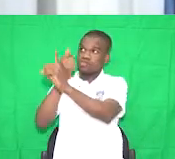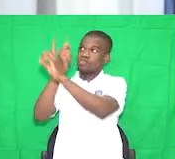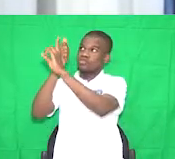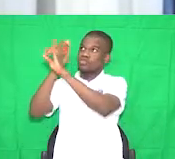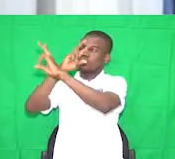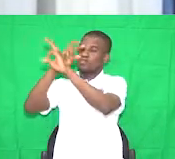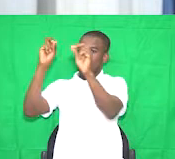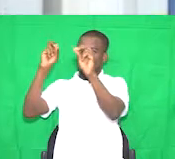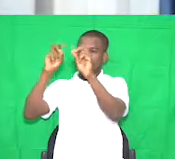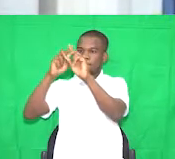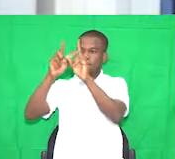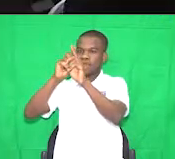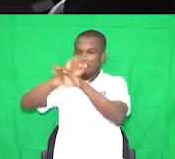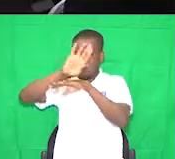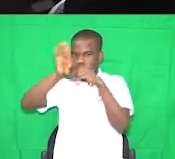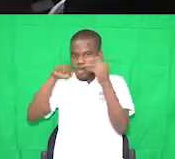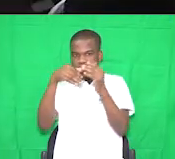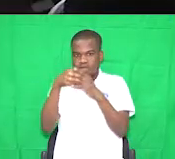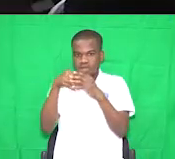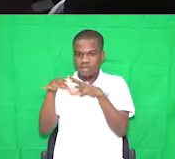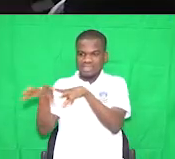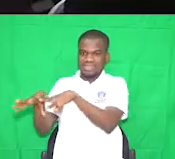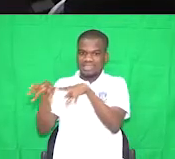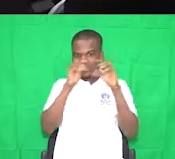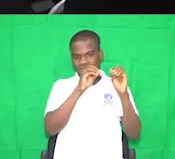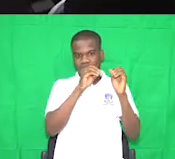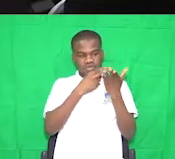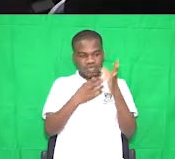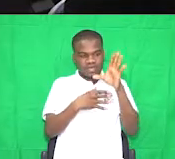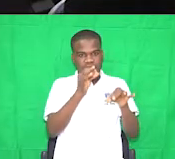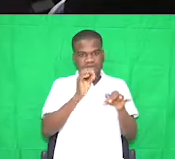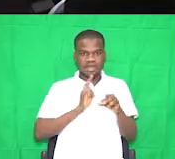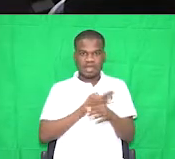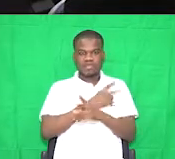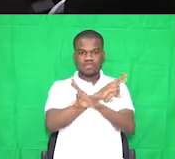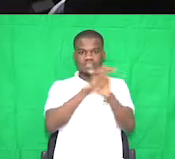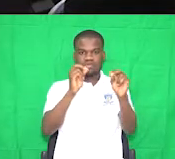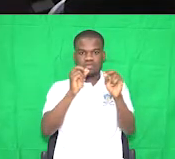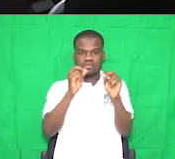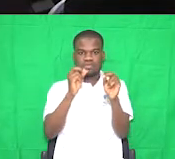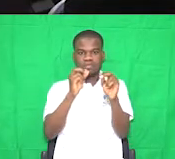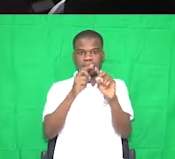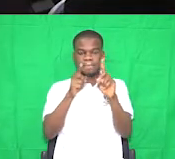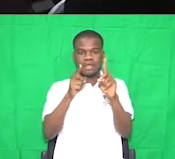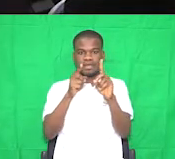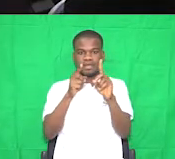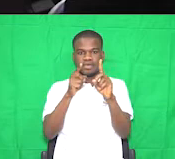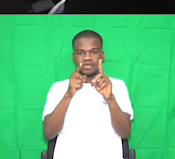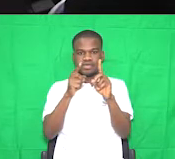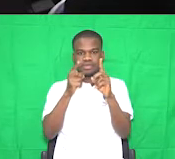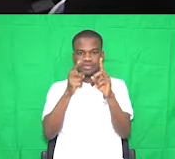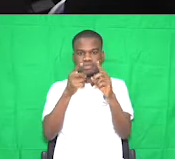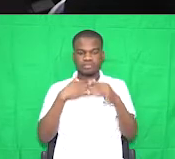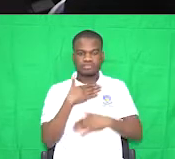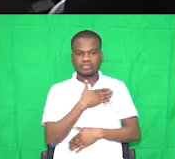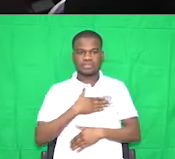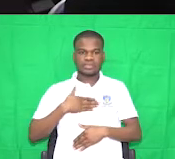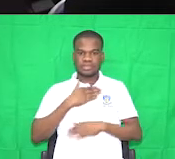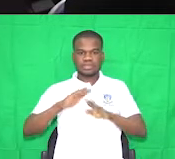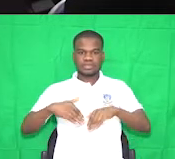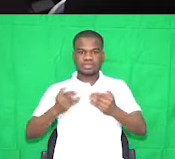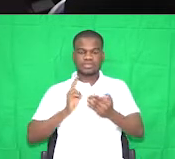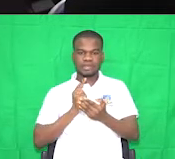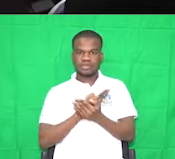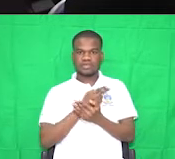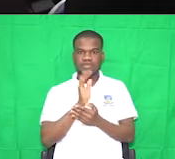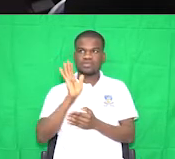from your presence, and take not your Holy Spirit from us, but bestow on us